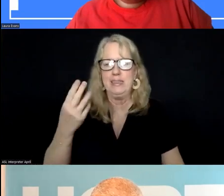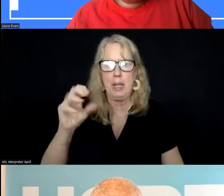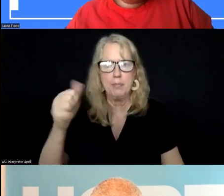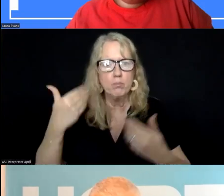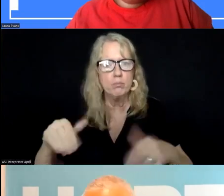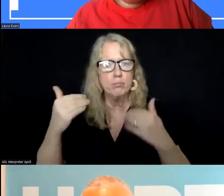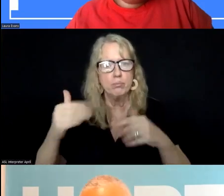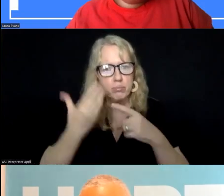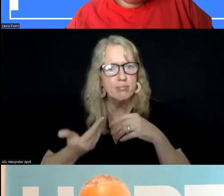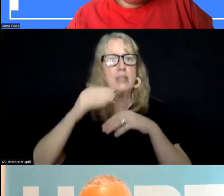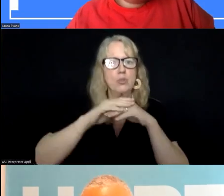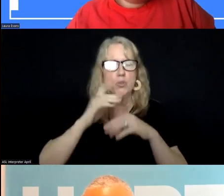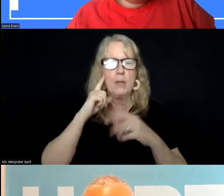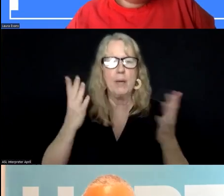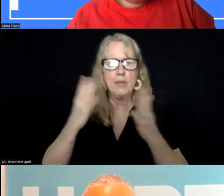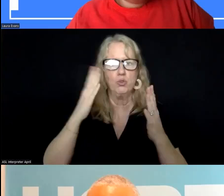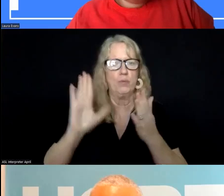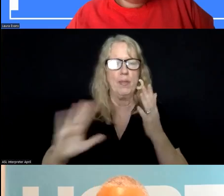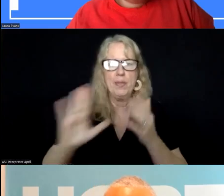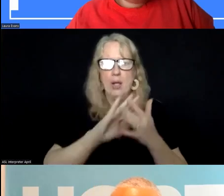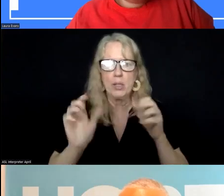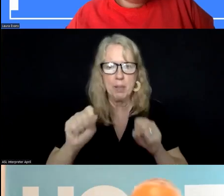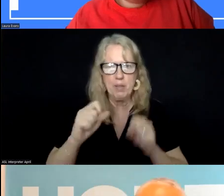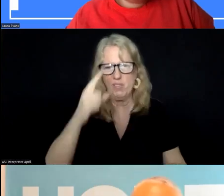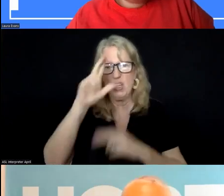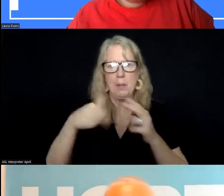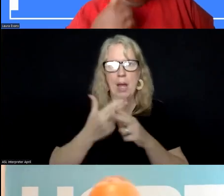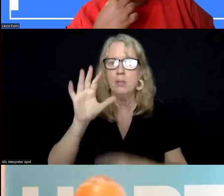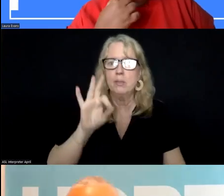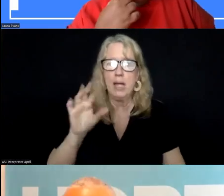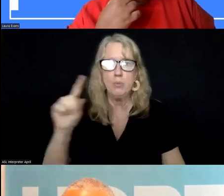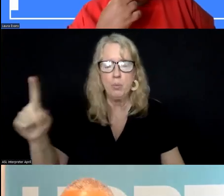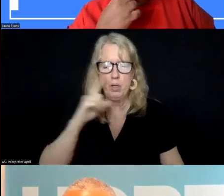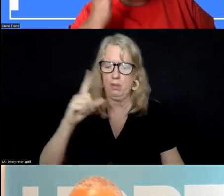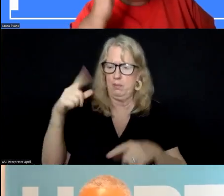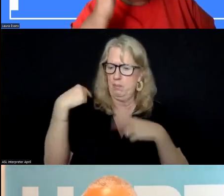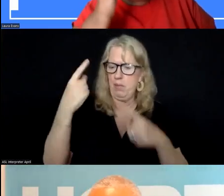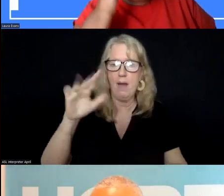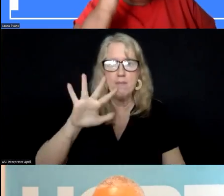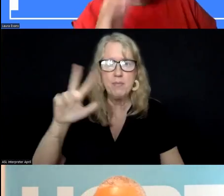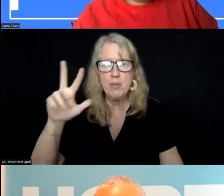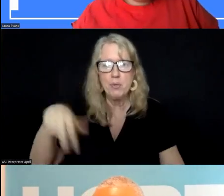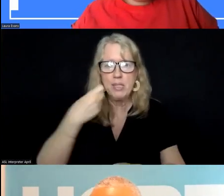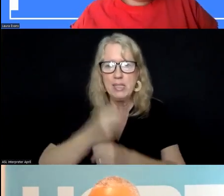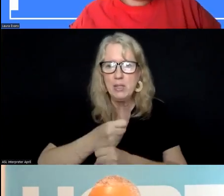increase in crisis services and capacity. If you think about 911, 911's only been around about 53 years, you know, and